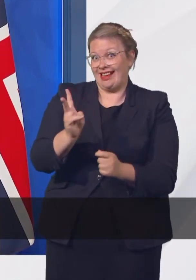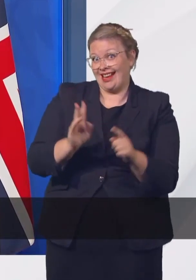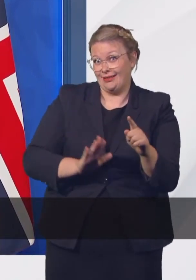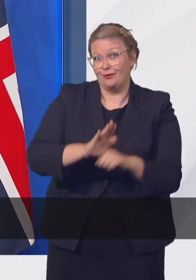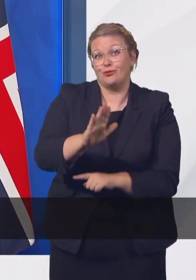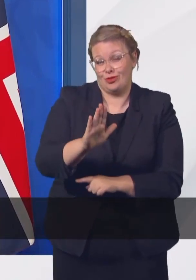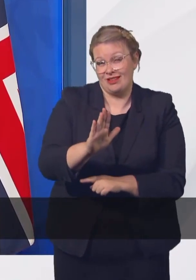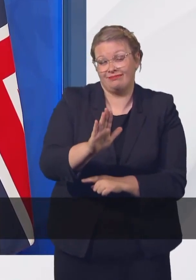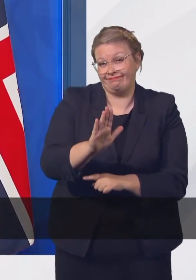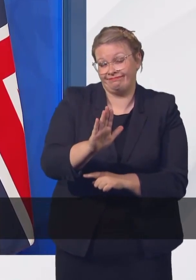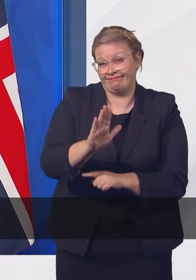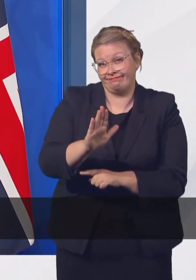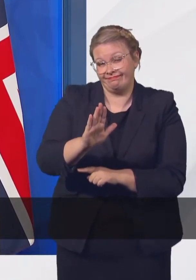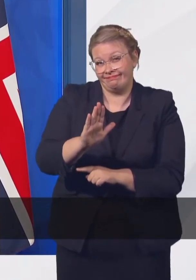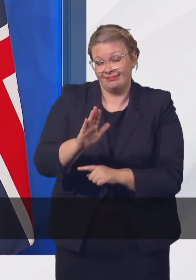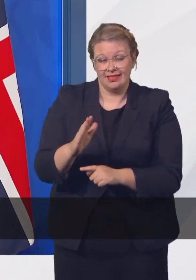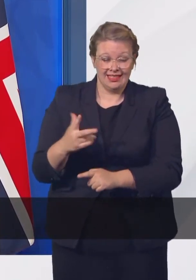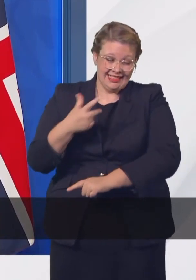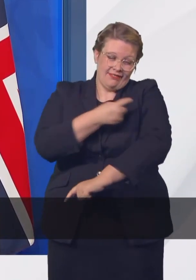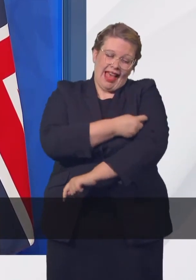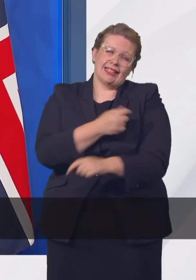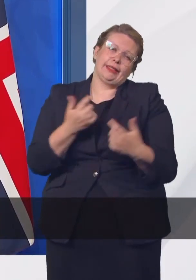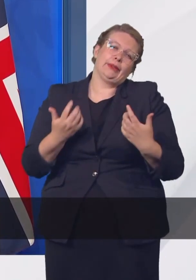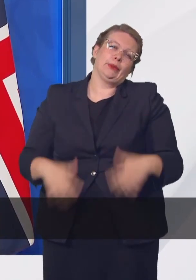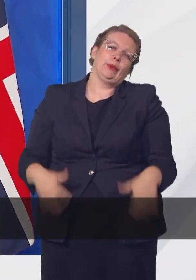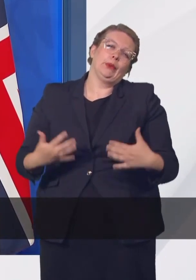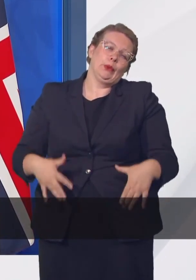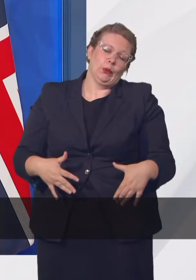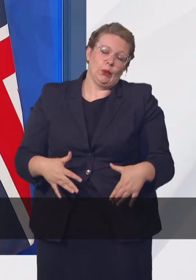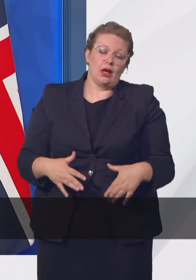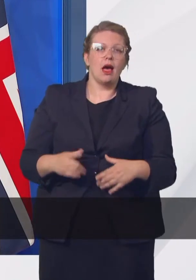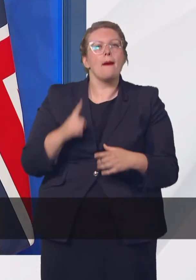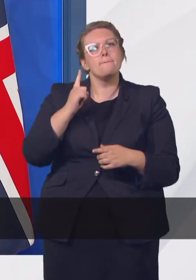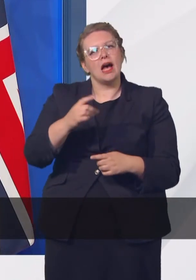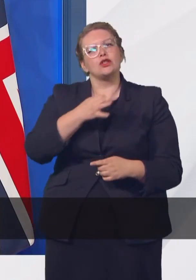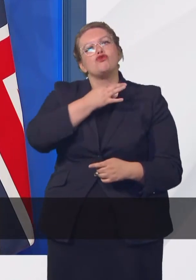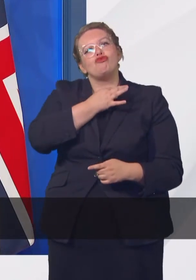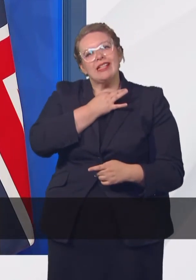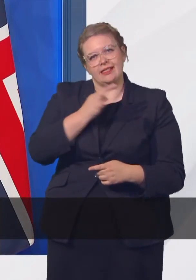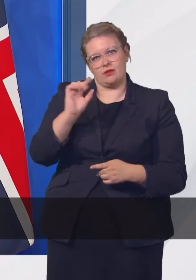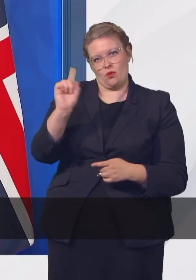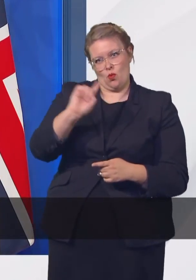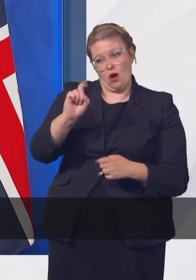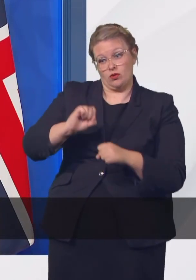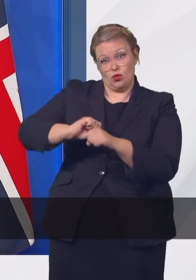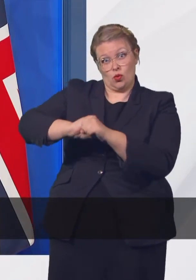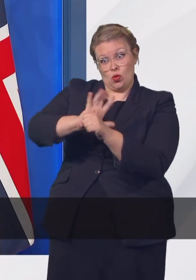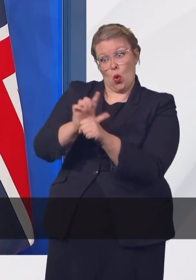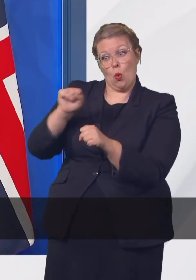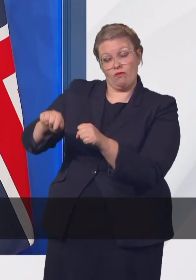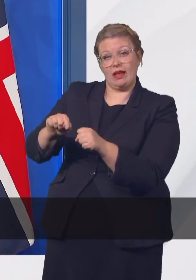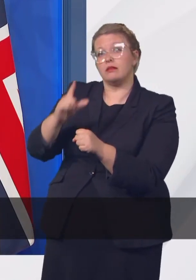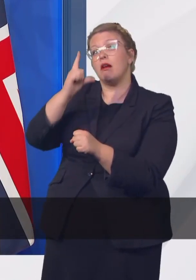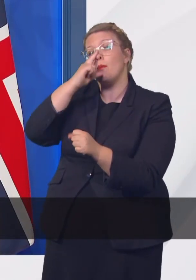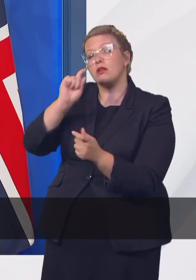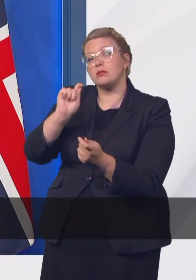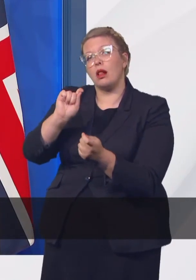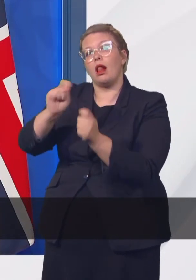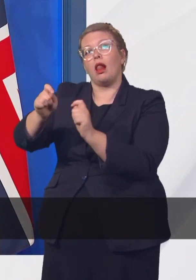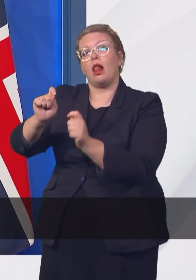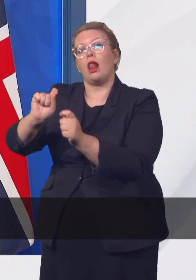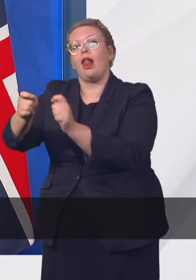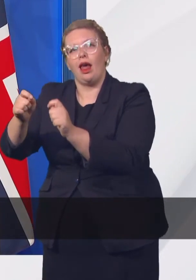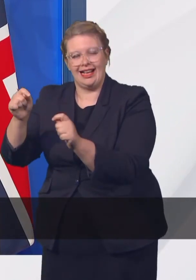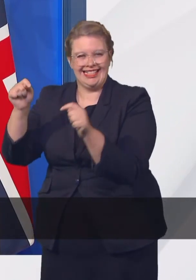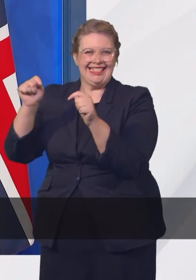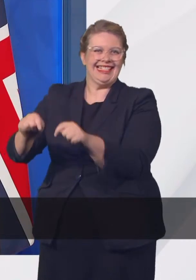biggest risk to that progress is the risk posed by a new variant. So we're working on our plans for booster shots too, and this is the final